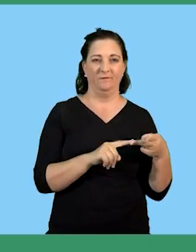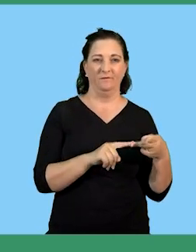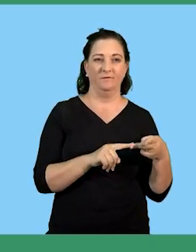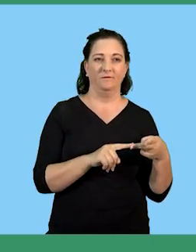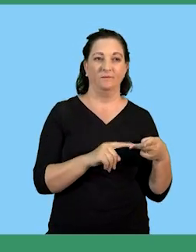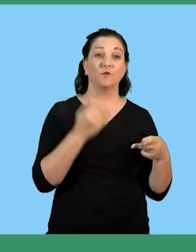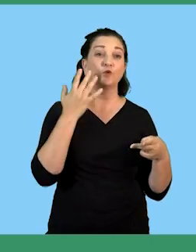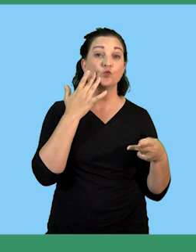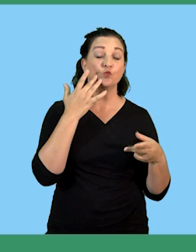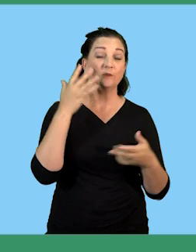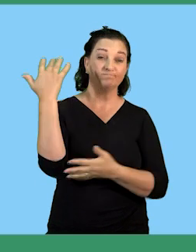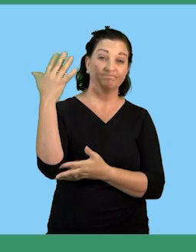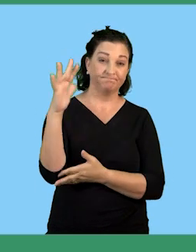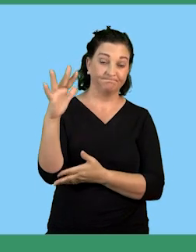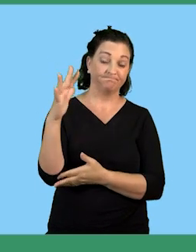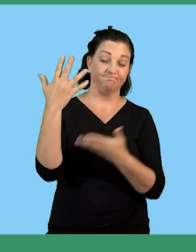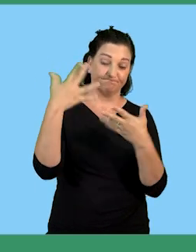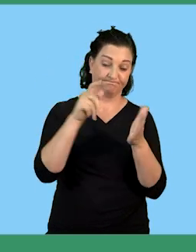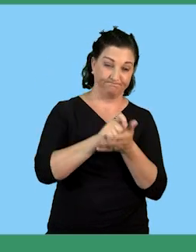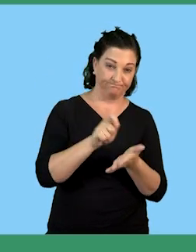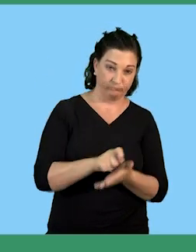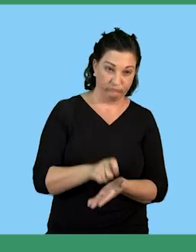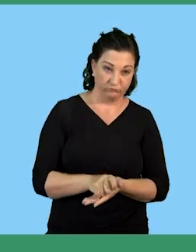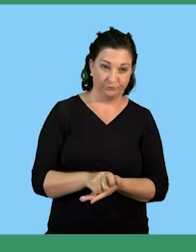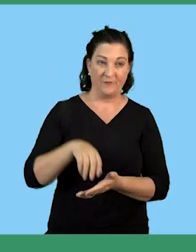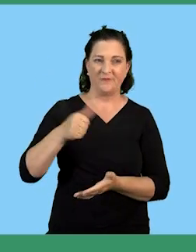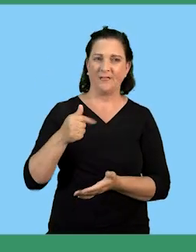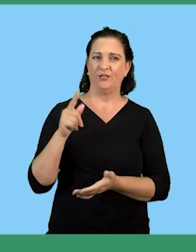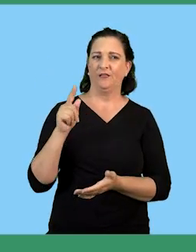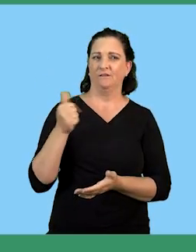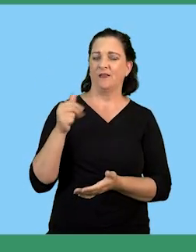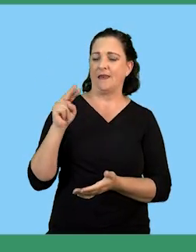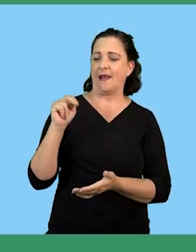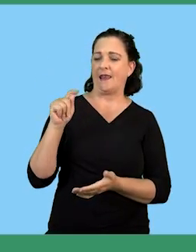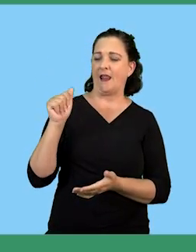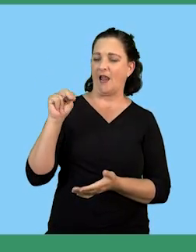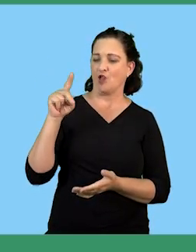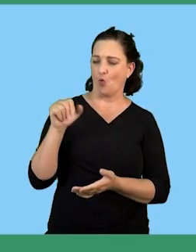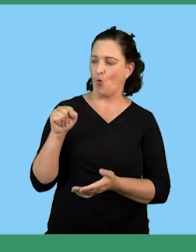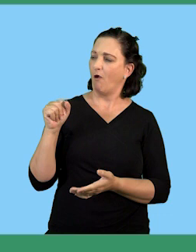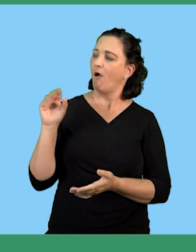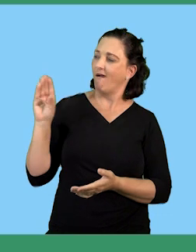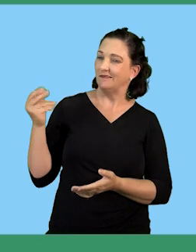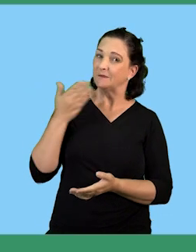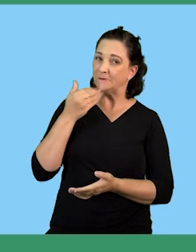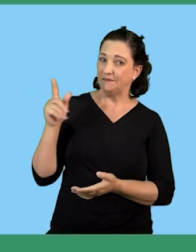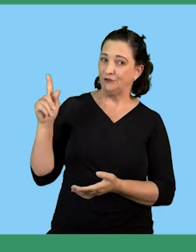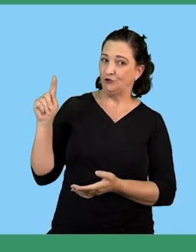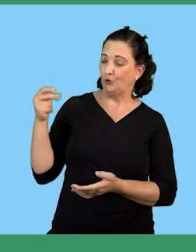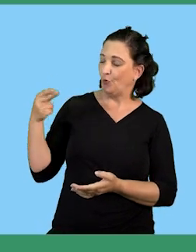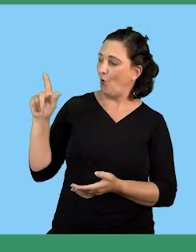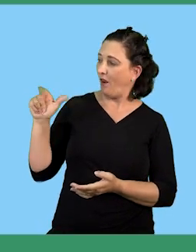Ntando consider? After writing the presentation, Ntando asked Thulani to proofread it